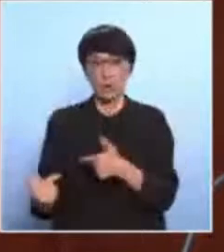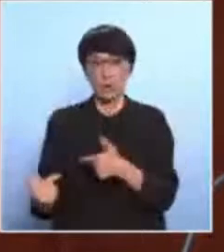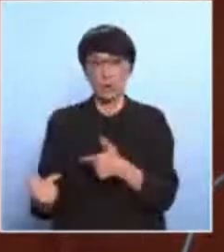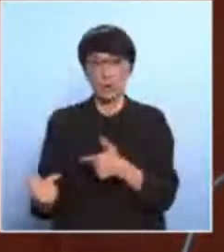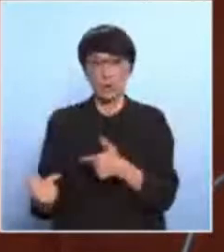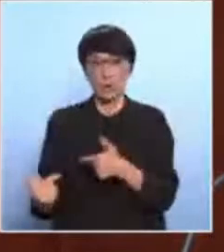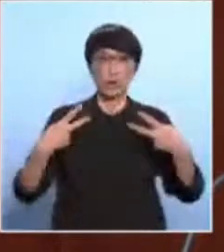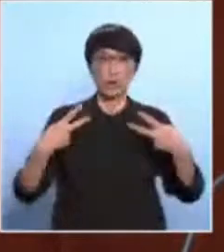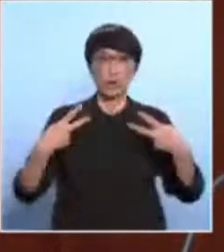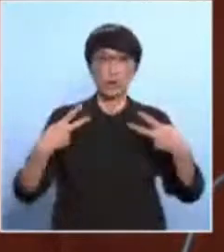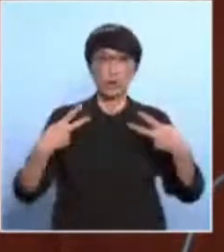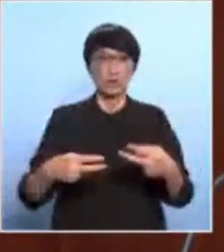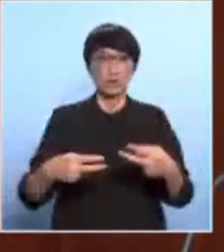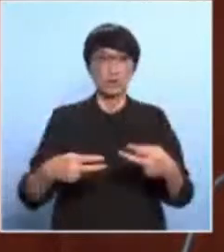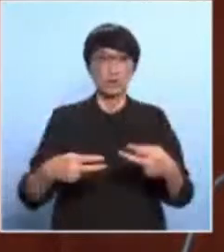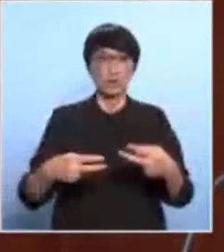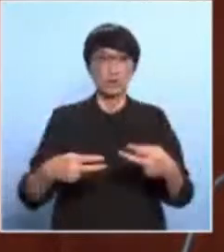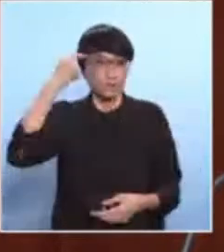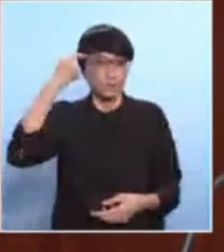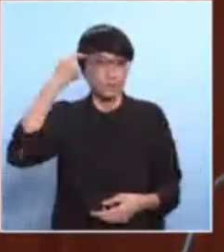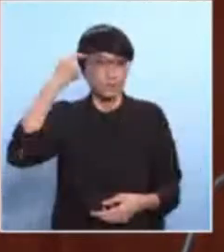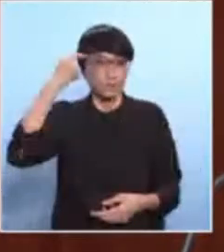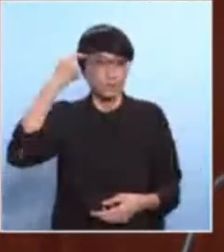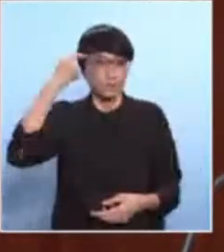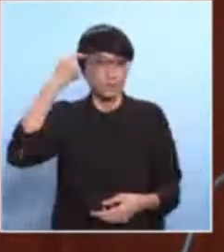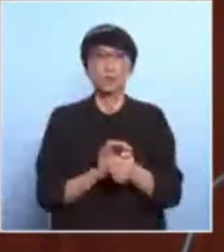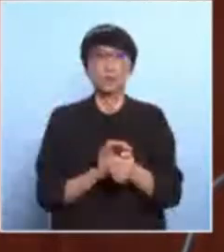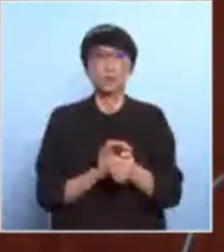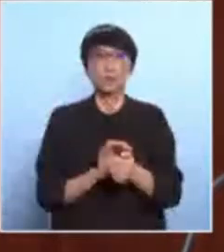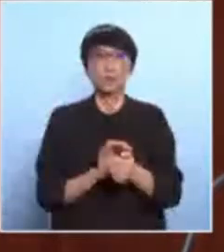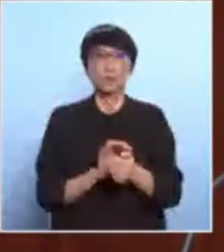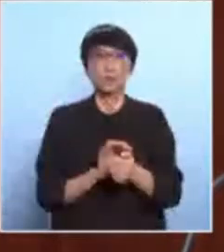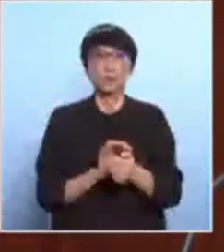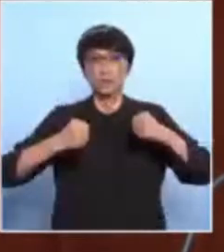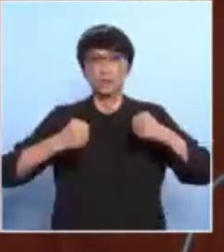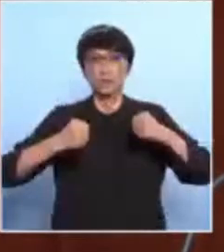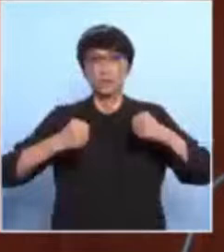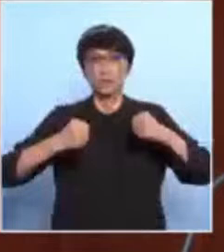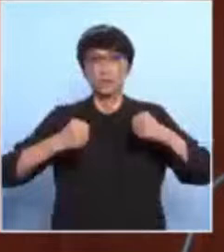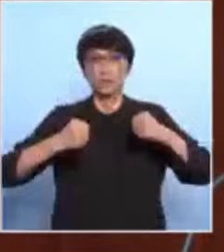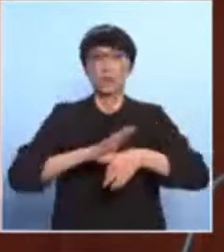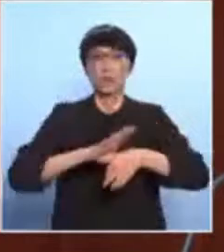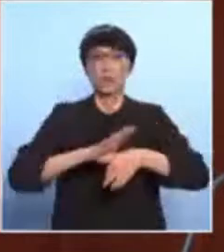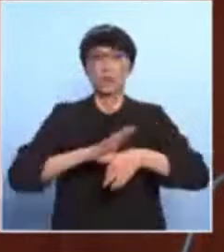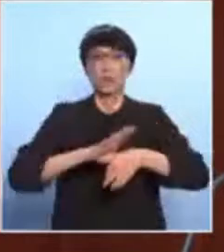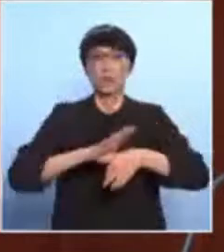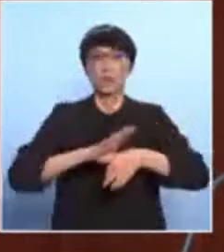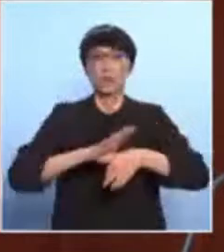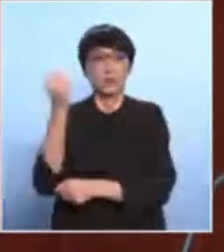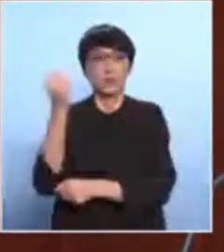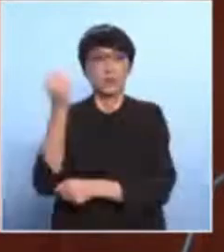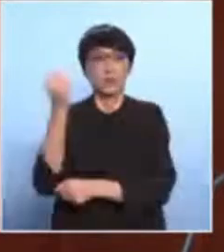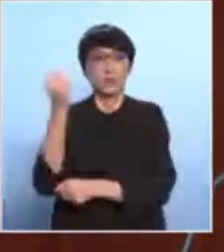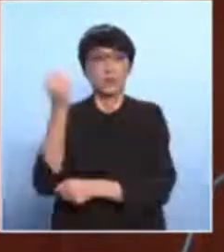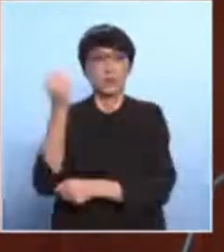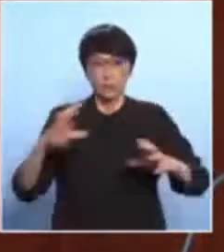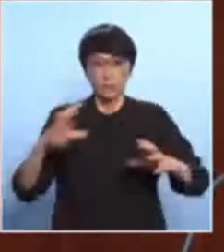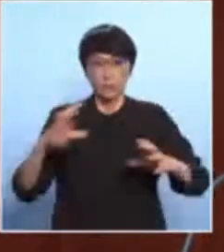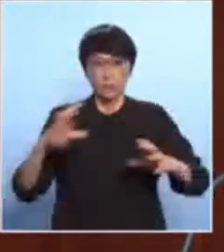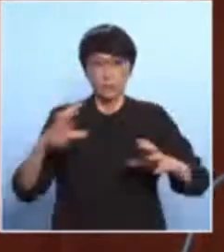this development concept in providing sports, recreational, cultural, and social welfare facilities for the